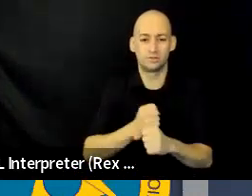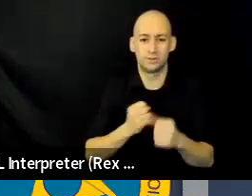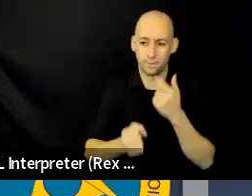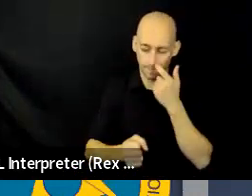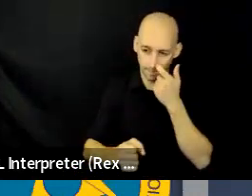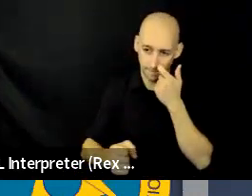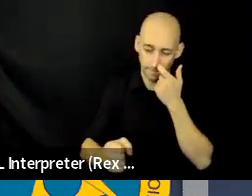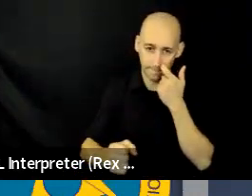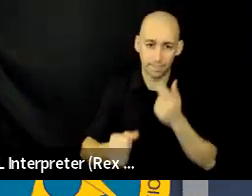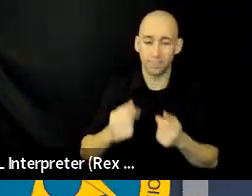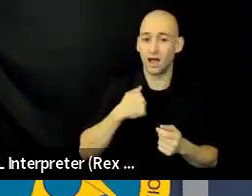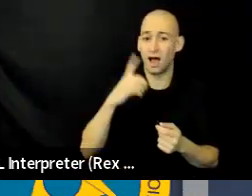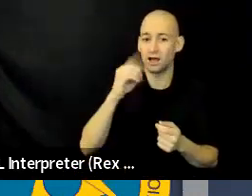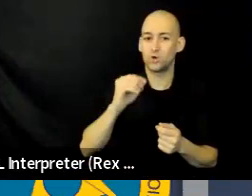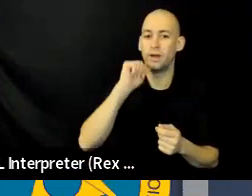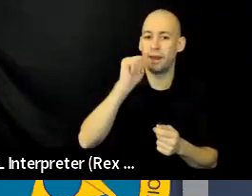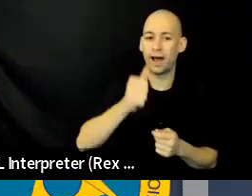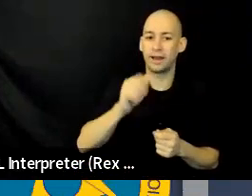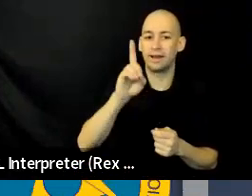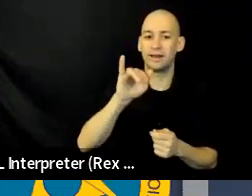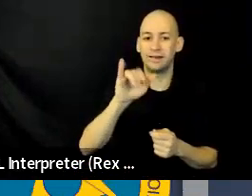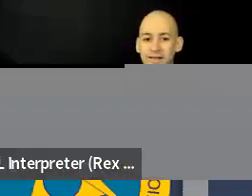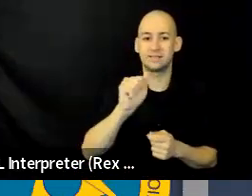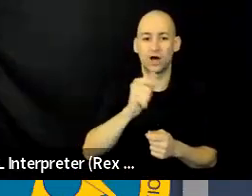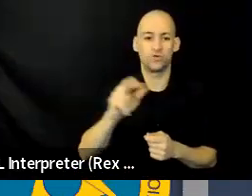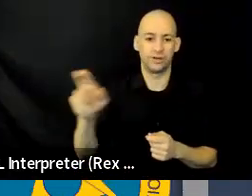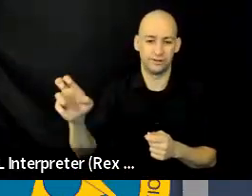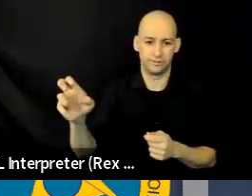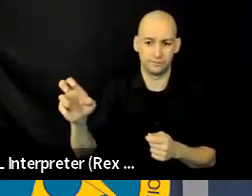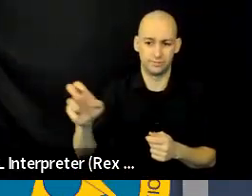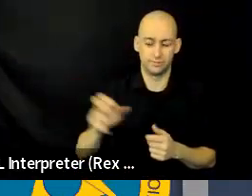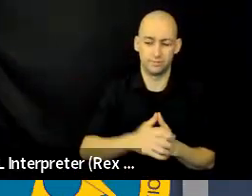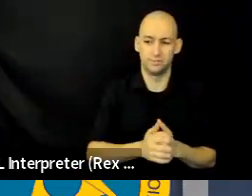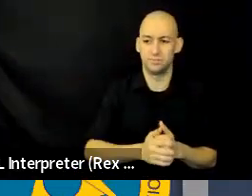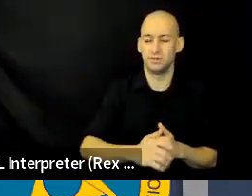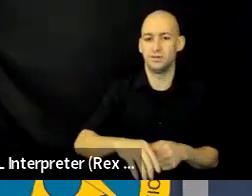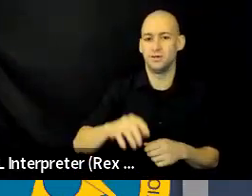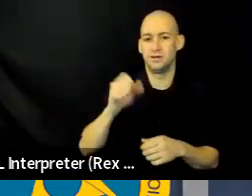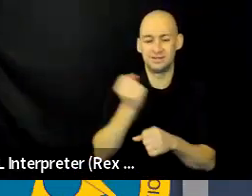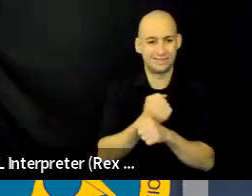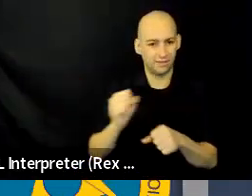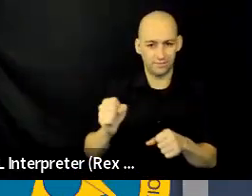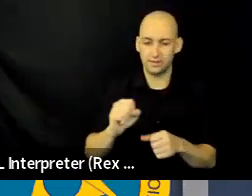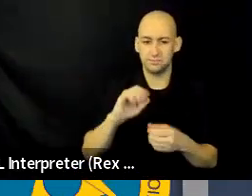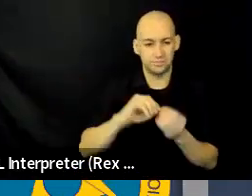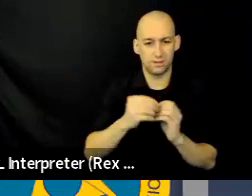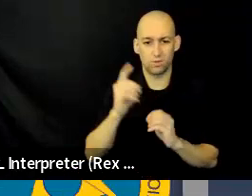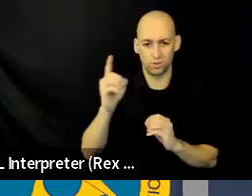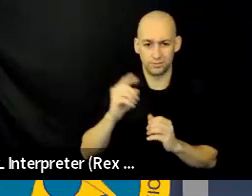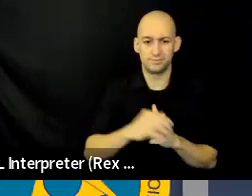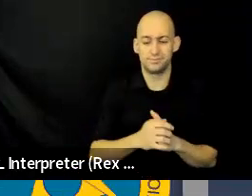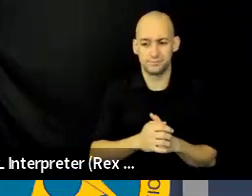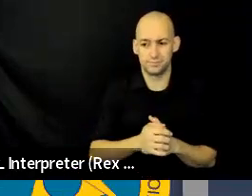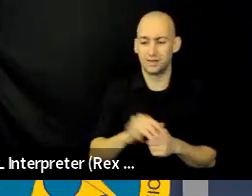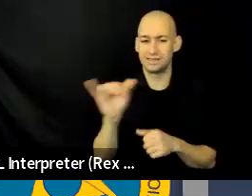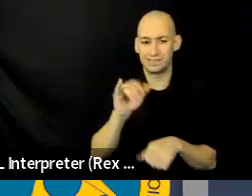I don't disagree, and thank you. And safety should and is our paramount concern. And at the same